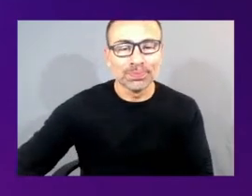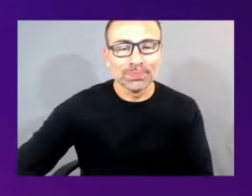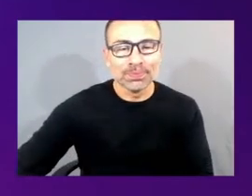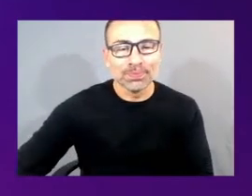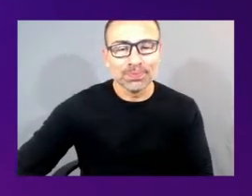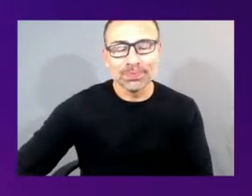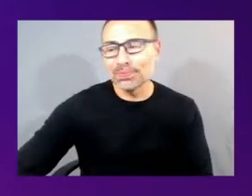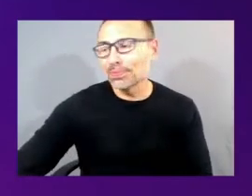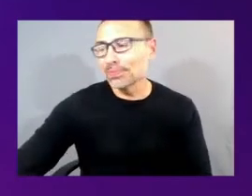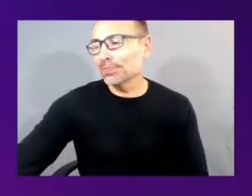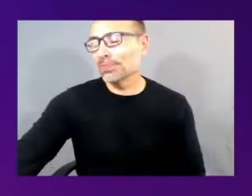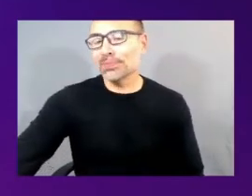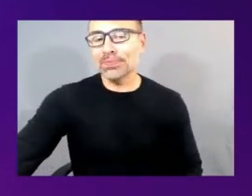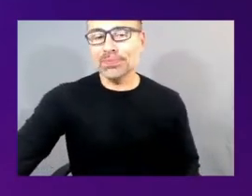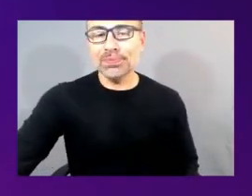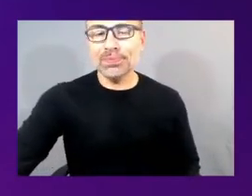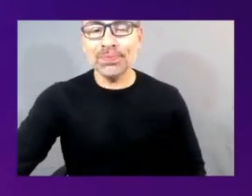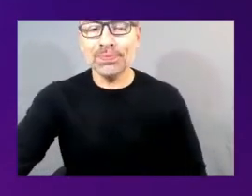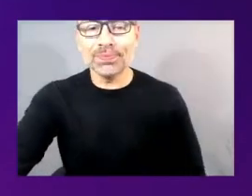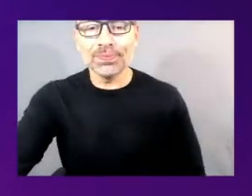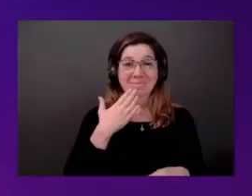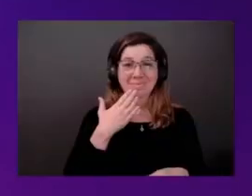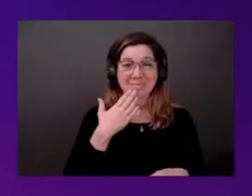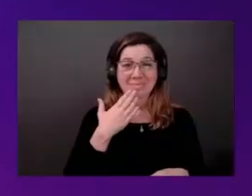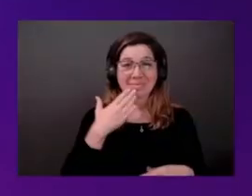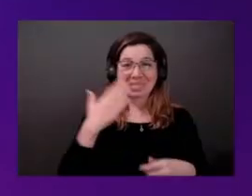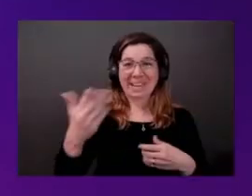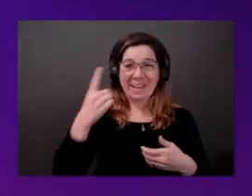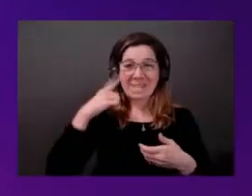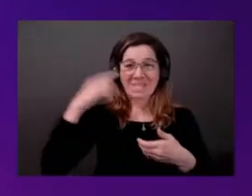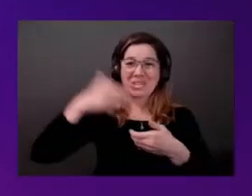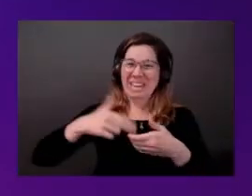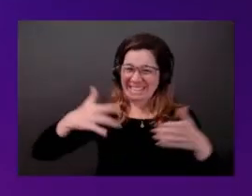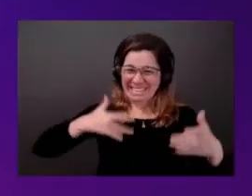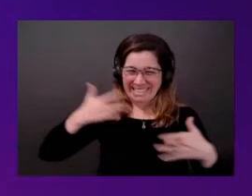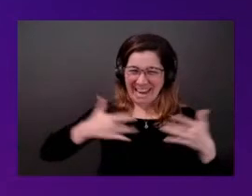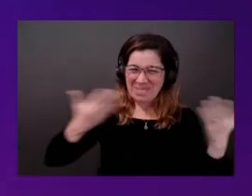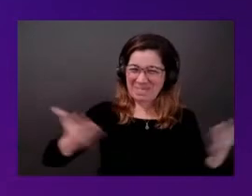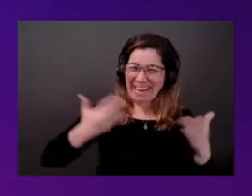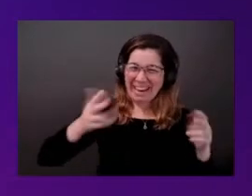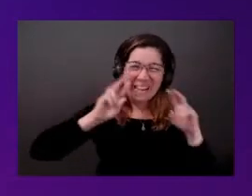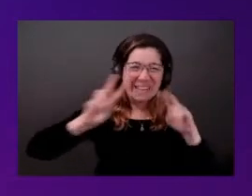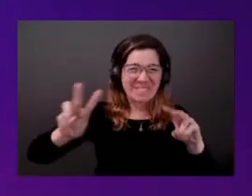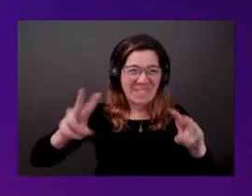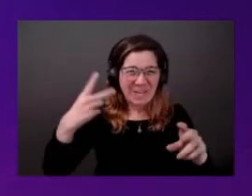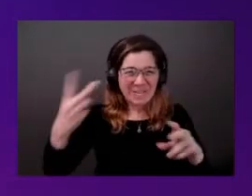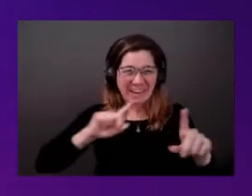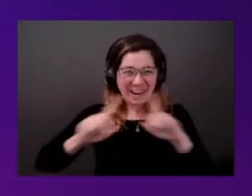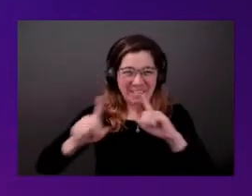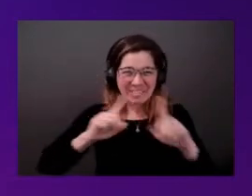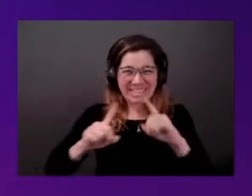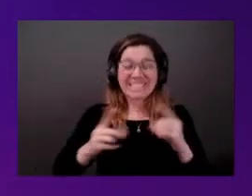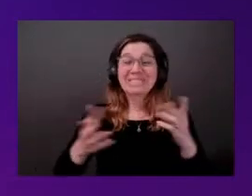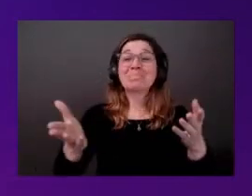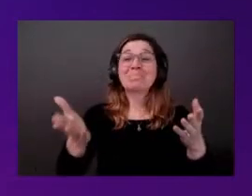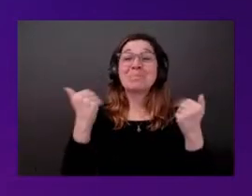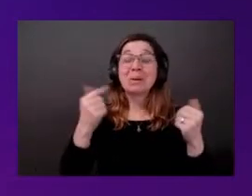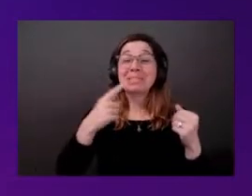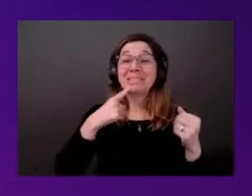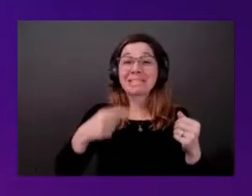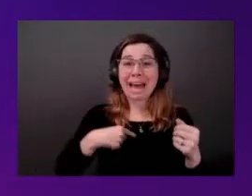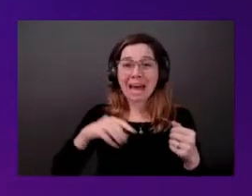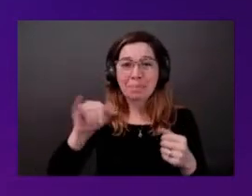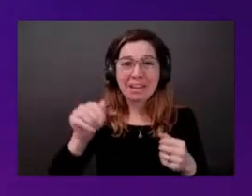Yeah, thank you, Nits. Excited to be here and looking forward to our conversation. Tell us a little bit about JMA Wireless